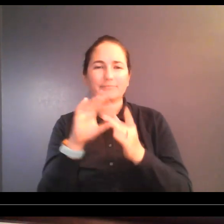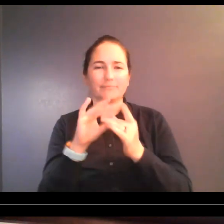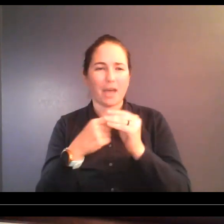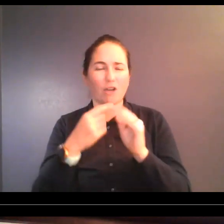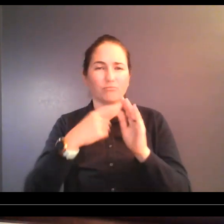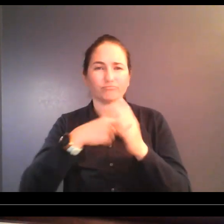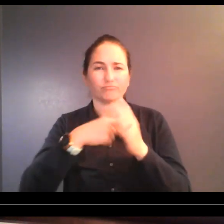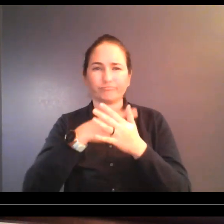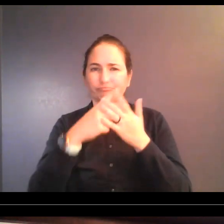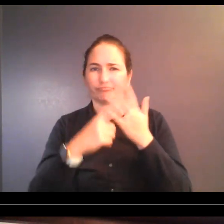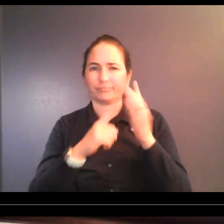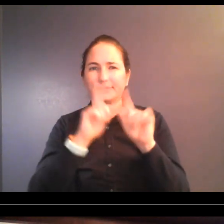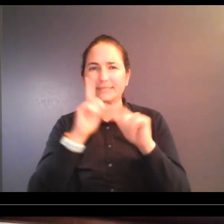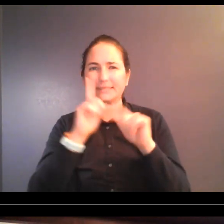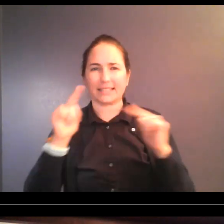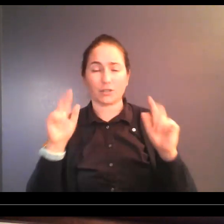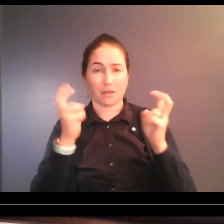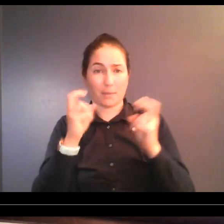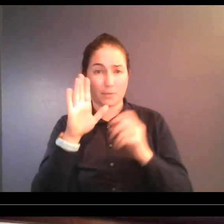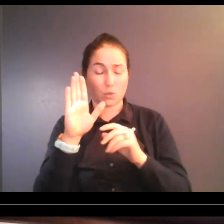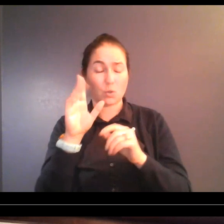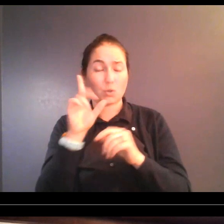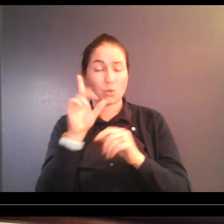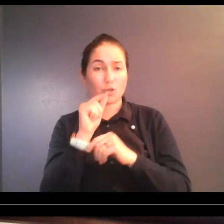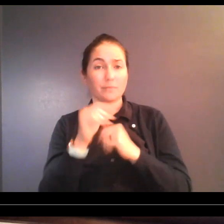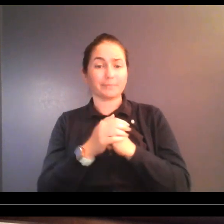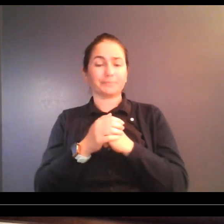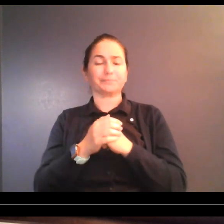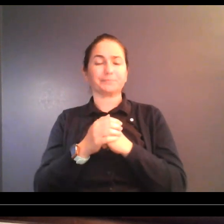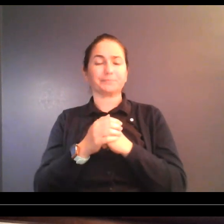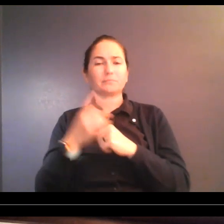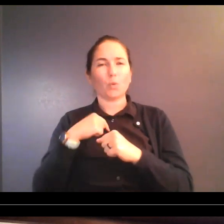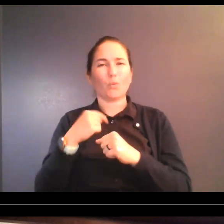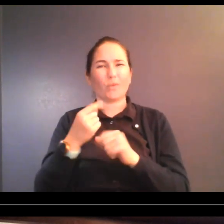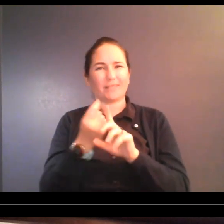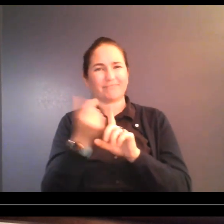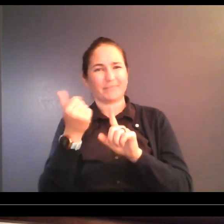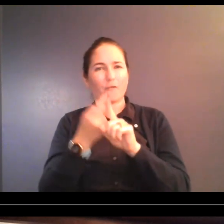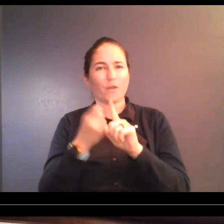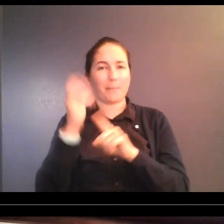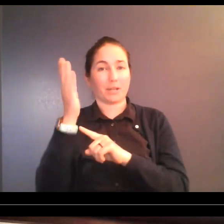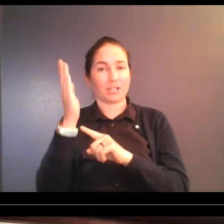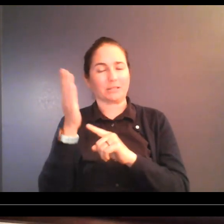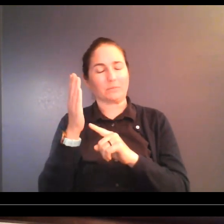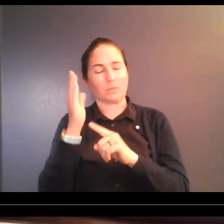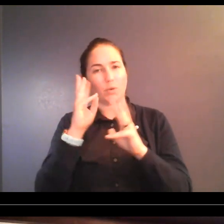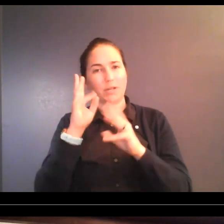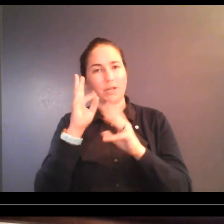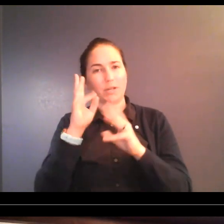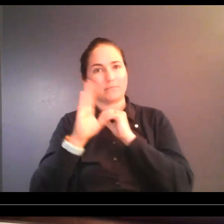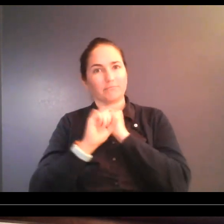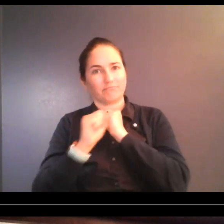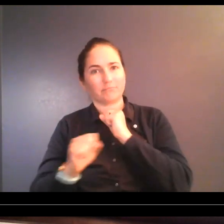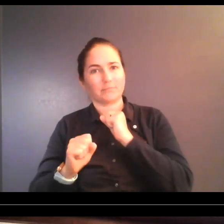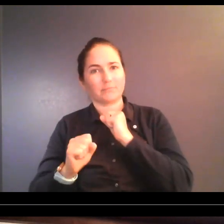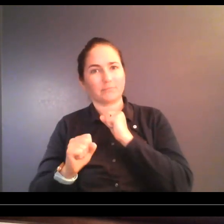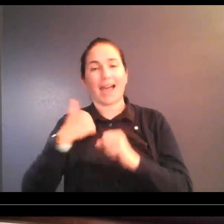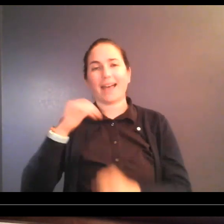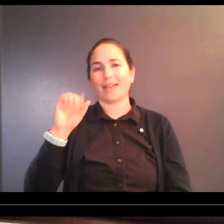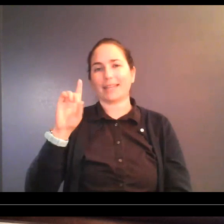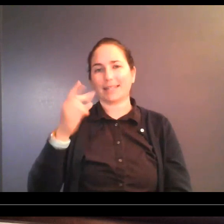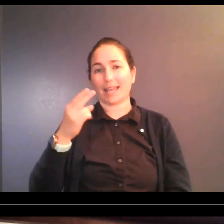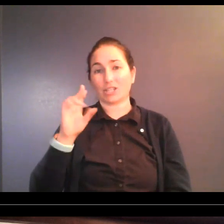of topics on your Twitter. We took this out of the presentation because we were worried about going a little bit long, but so I have ADHD. And because